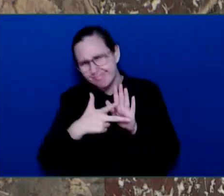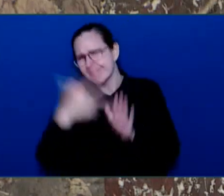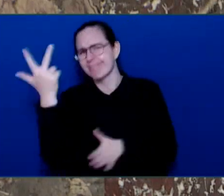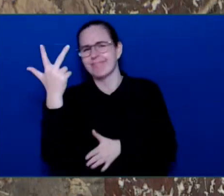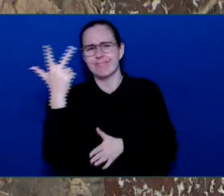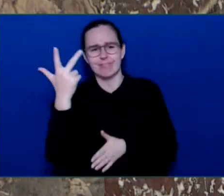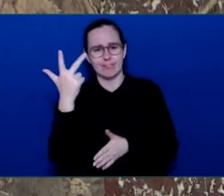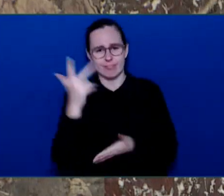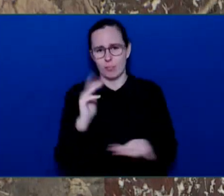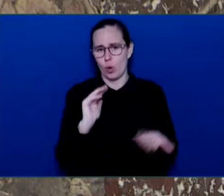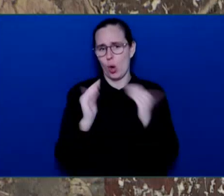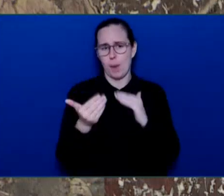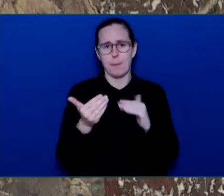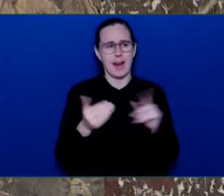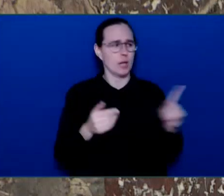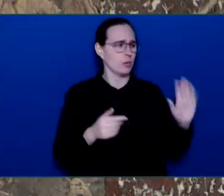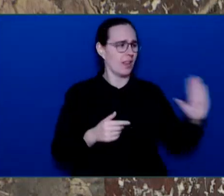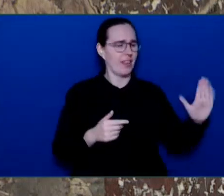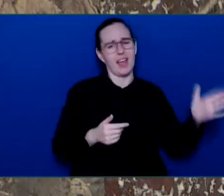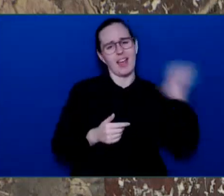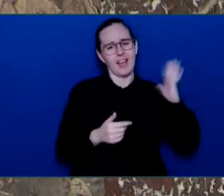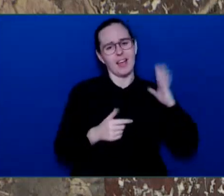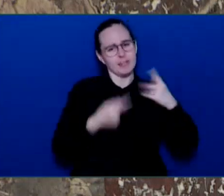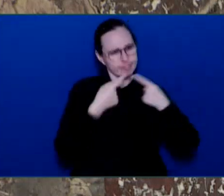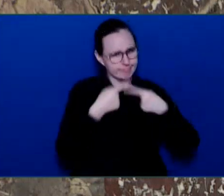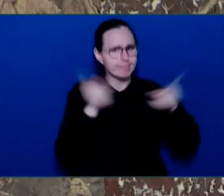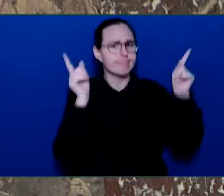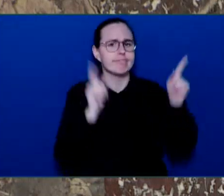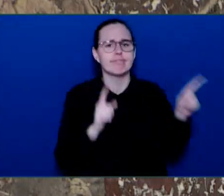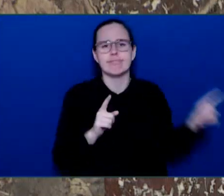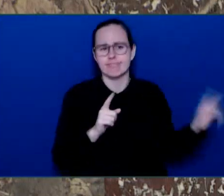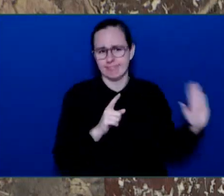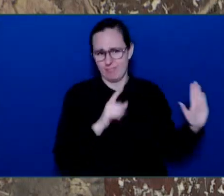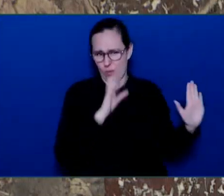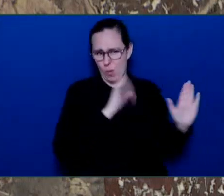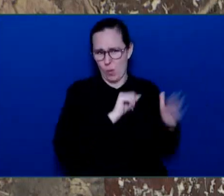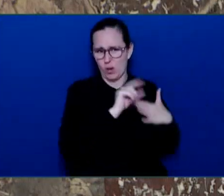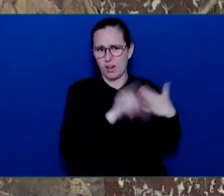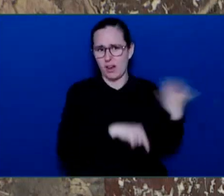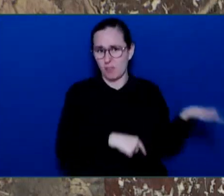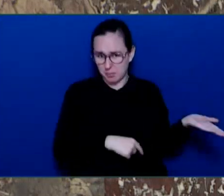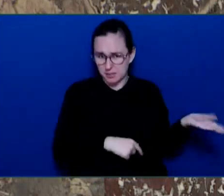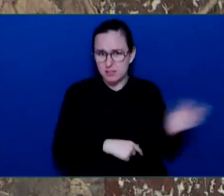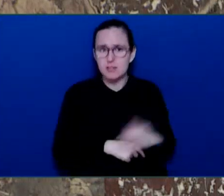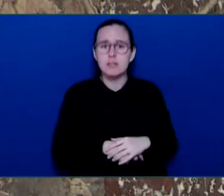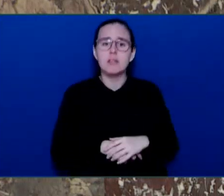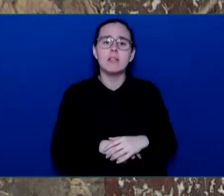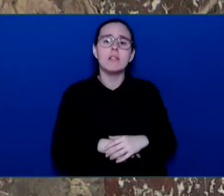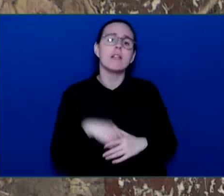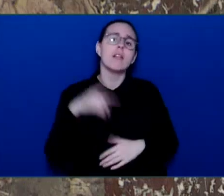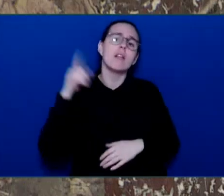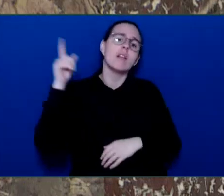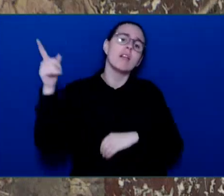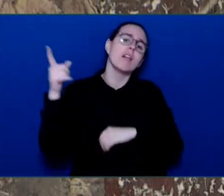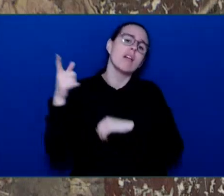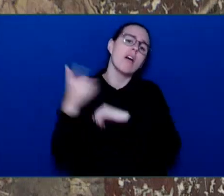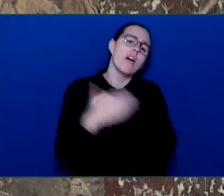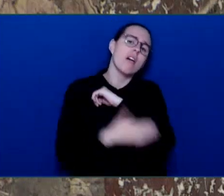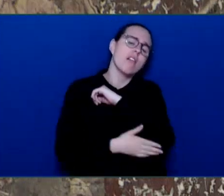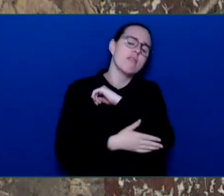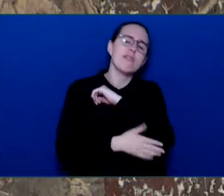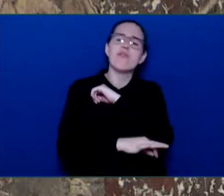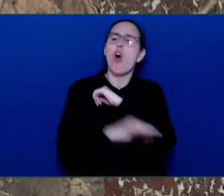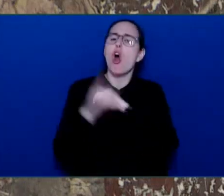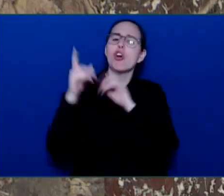Exports are up 41%, Honourable Speaker. Foreign direct investments up 250%. We're going to keep delivering for British Columbians.